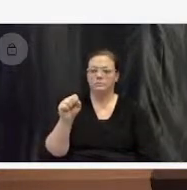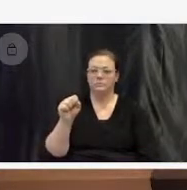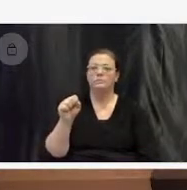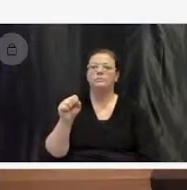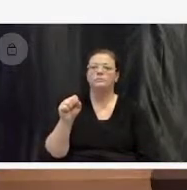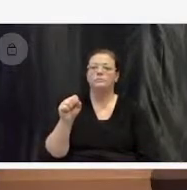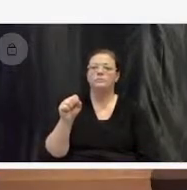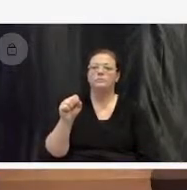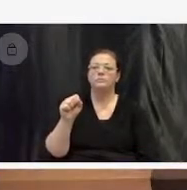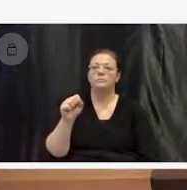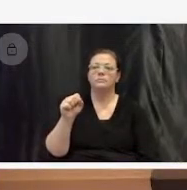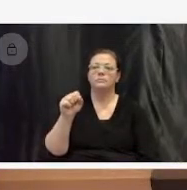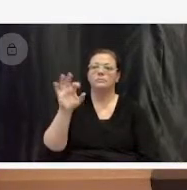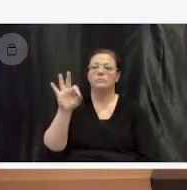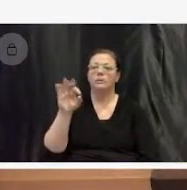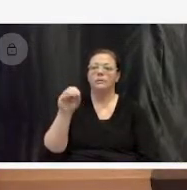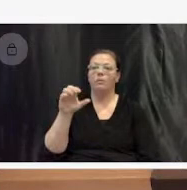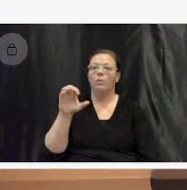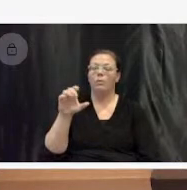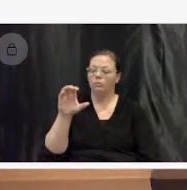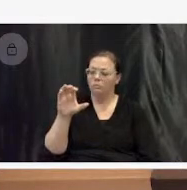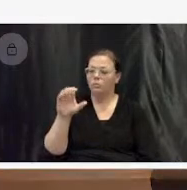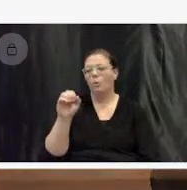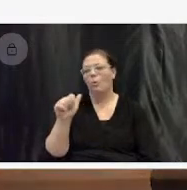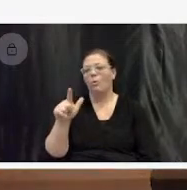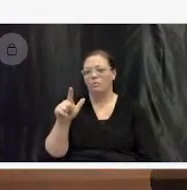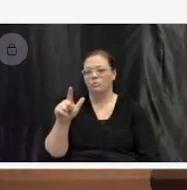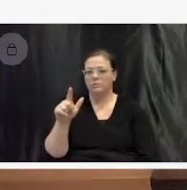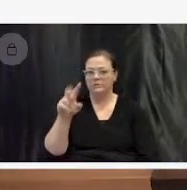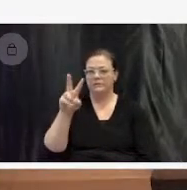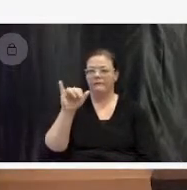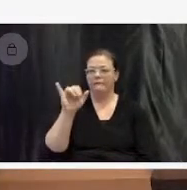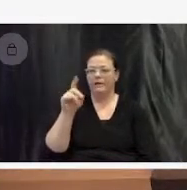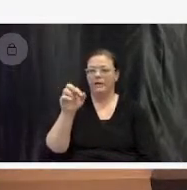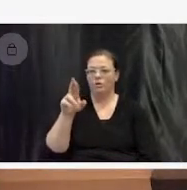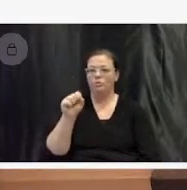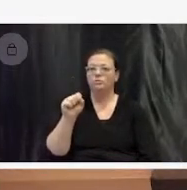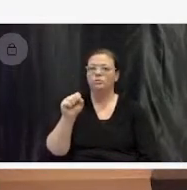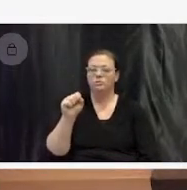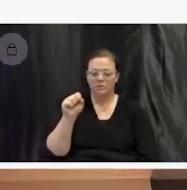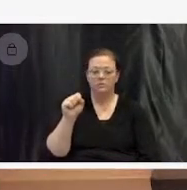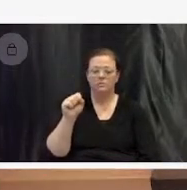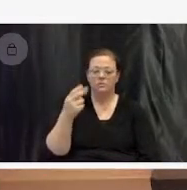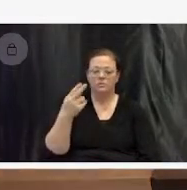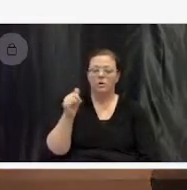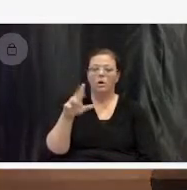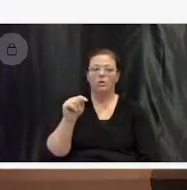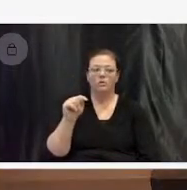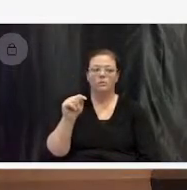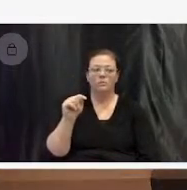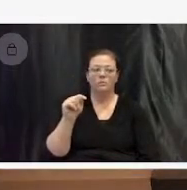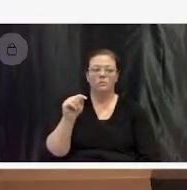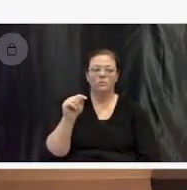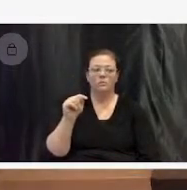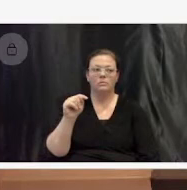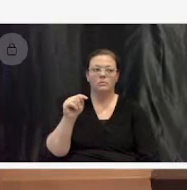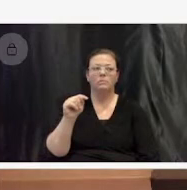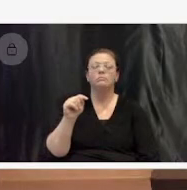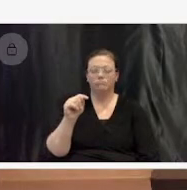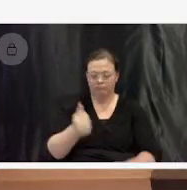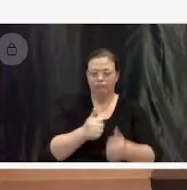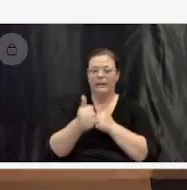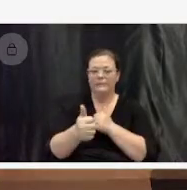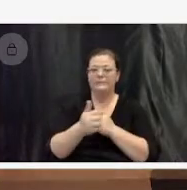Yes. Vogel? Yes. Vickers? Yes. Hart? Motion